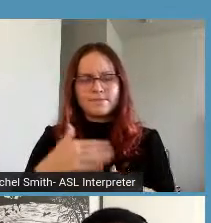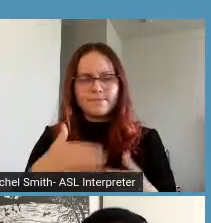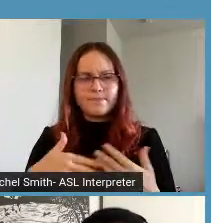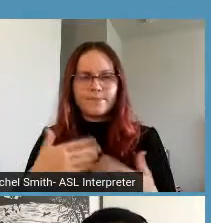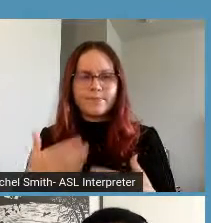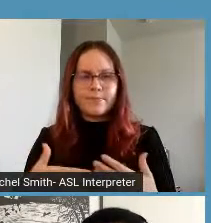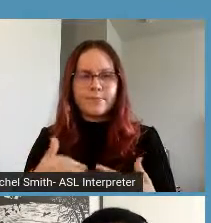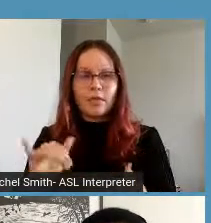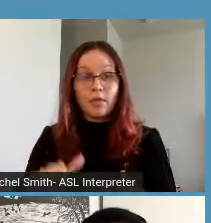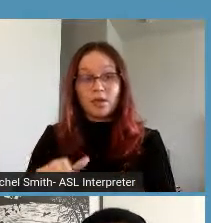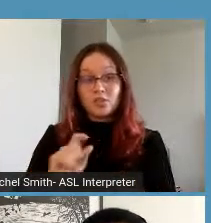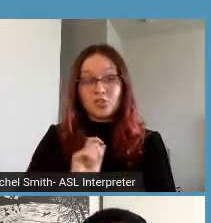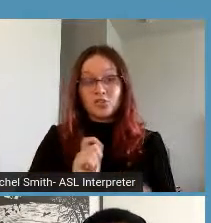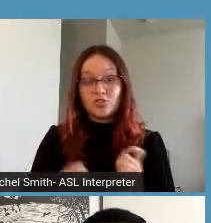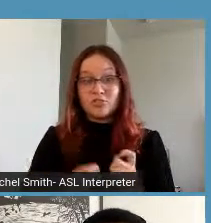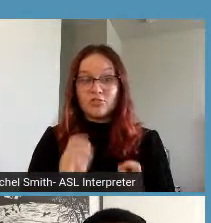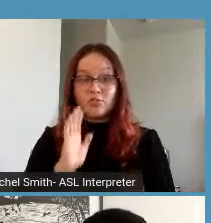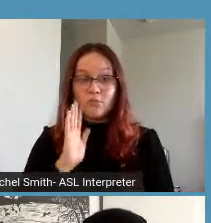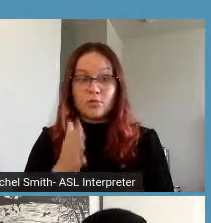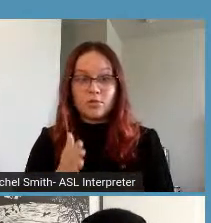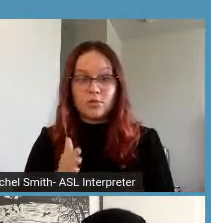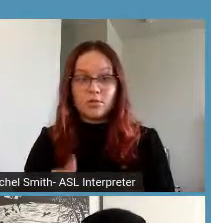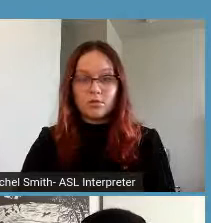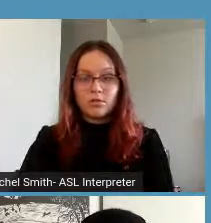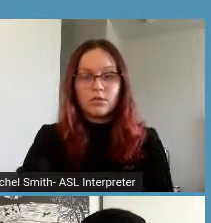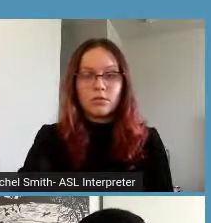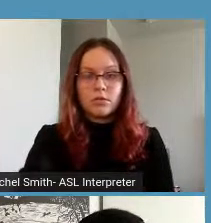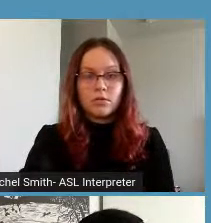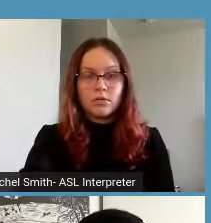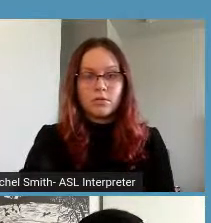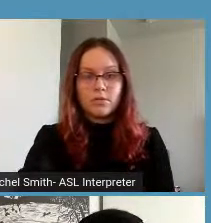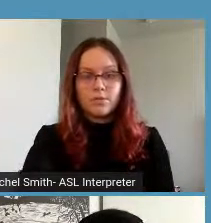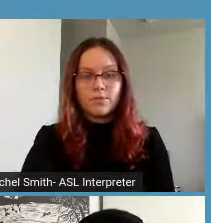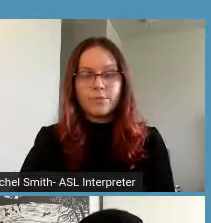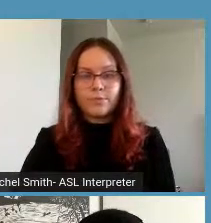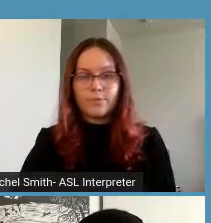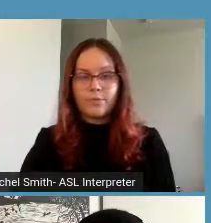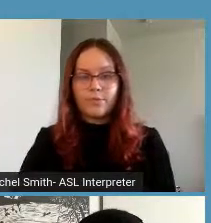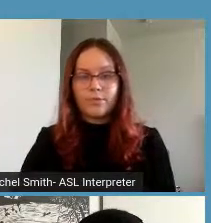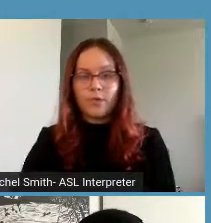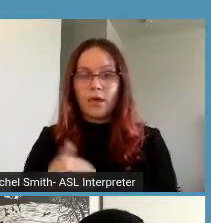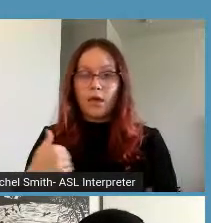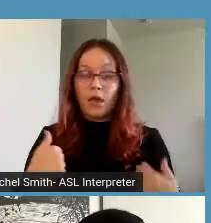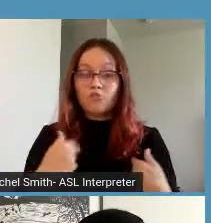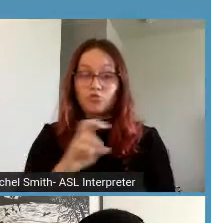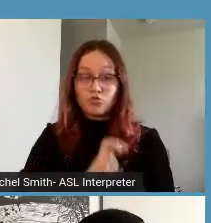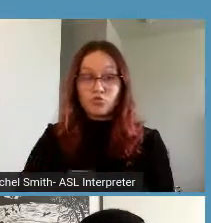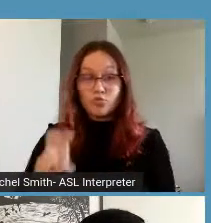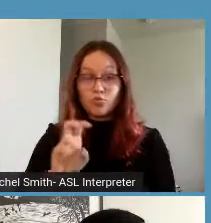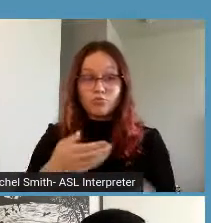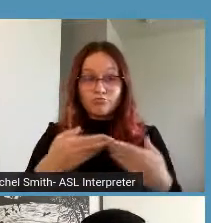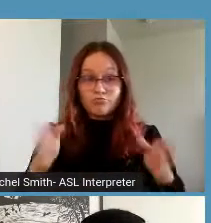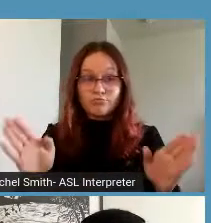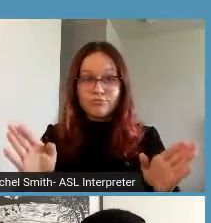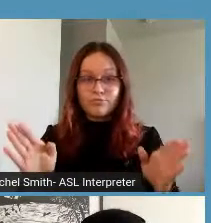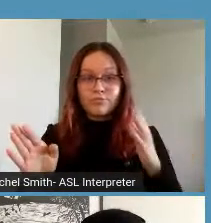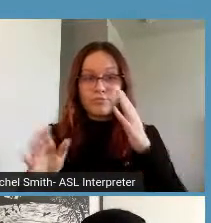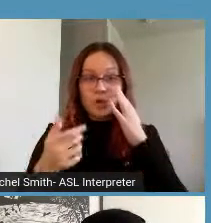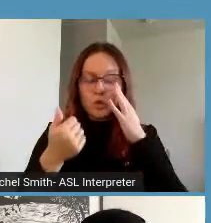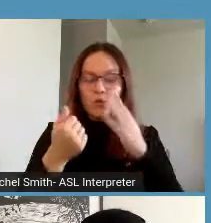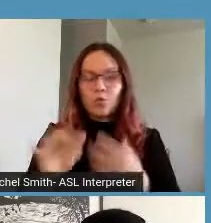I'm setting this up here. We also opened up public tours and family programs and events in 2019. So in